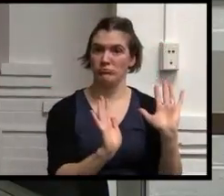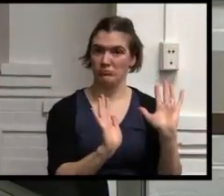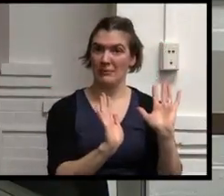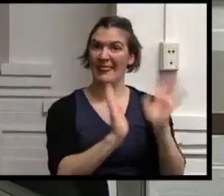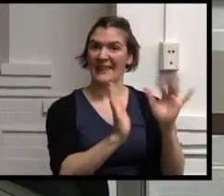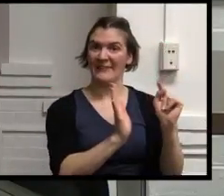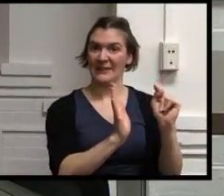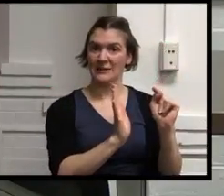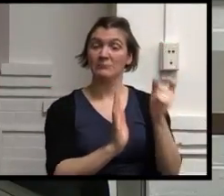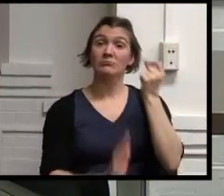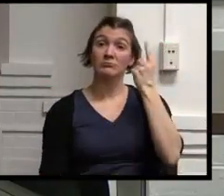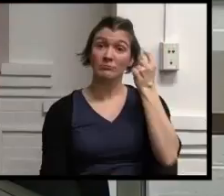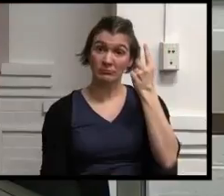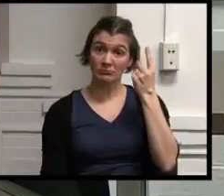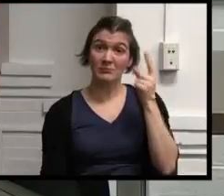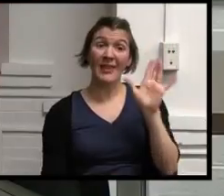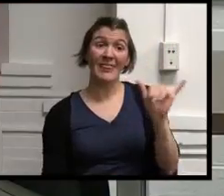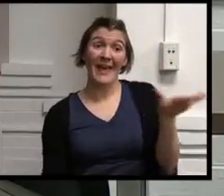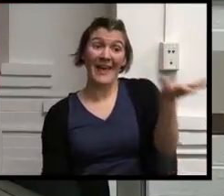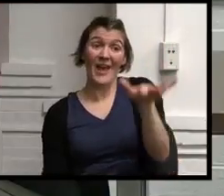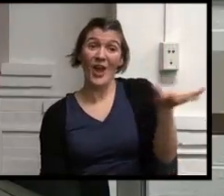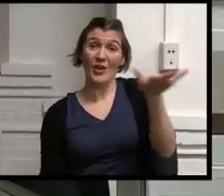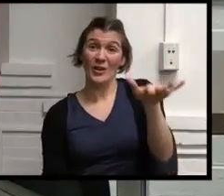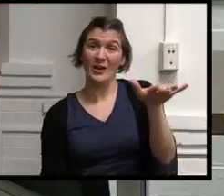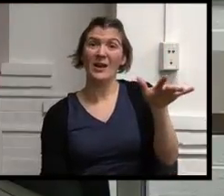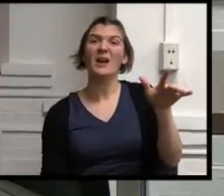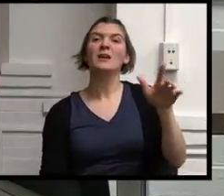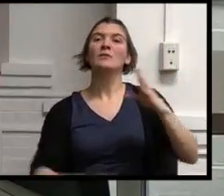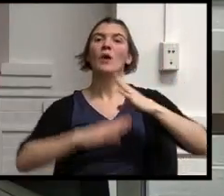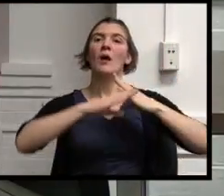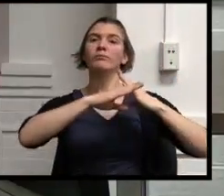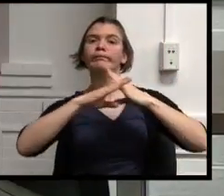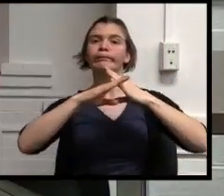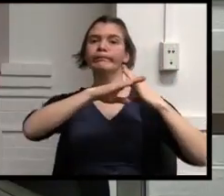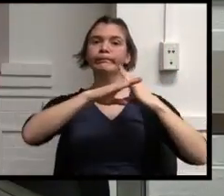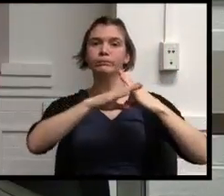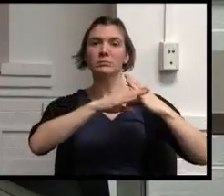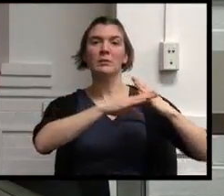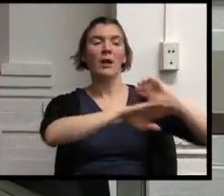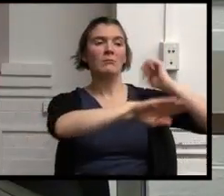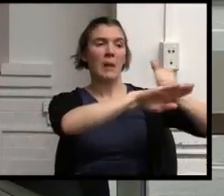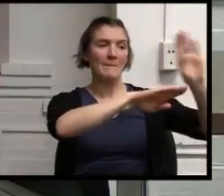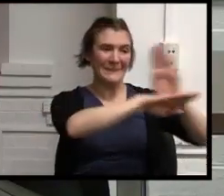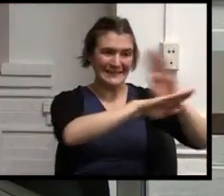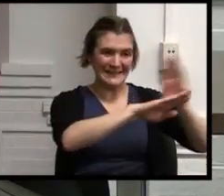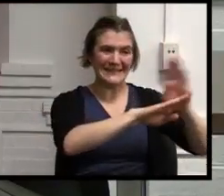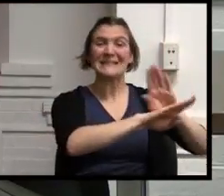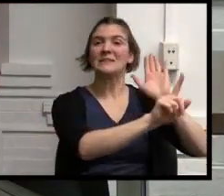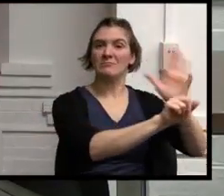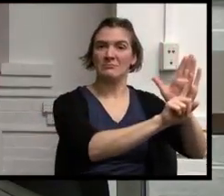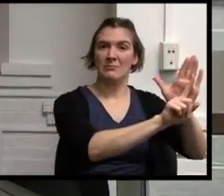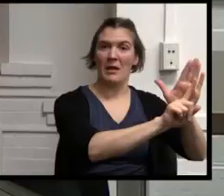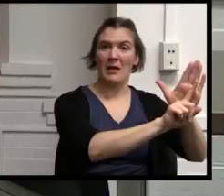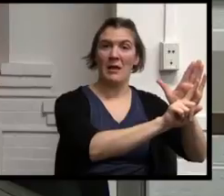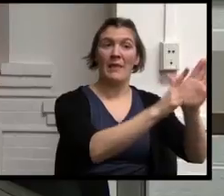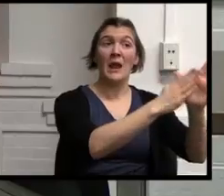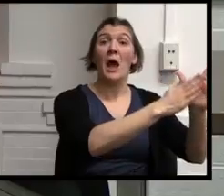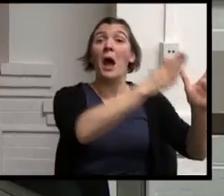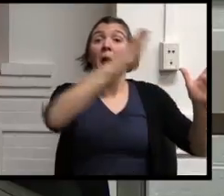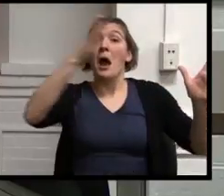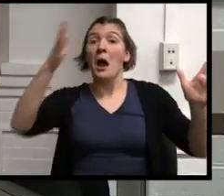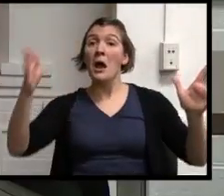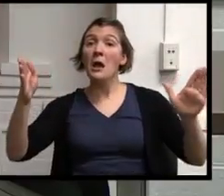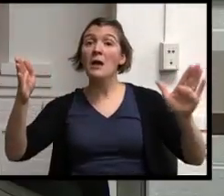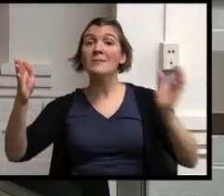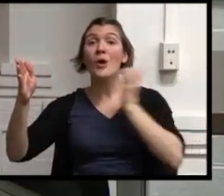this conservation area was to act as a buffer between the planned unit development of Delta Campus and a neighboring